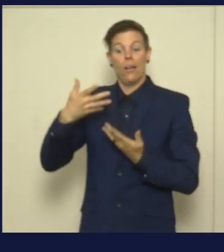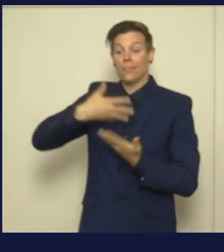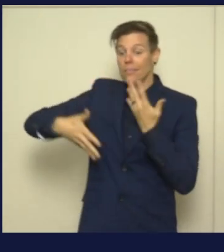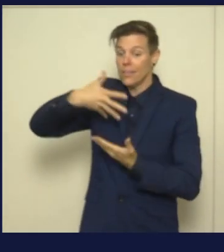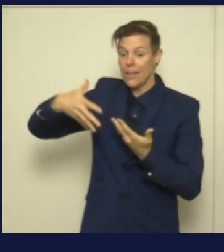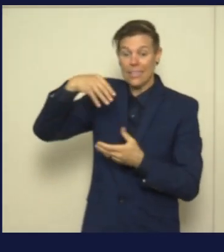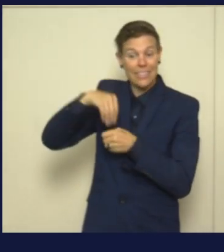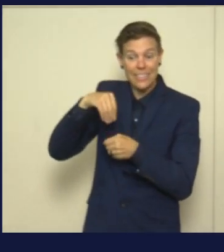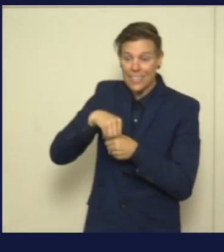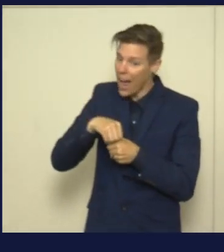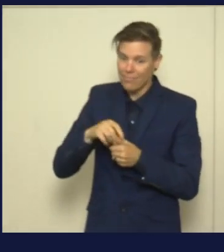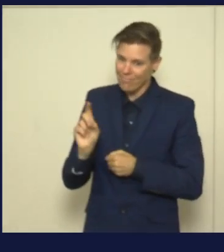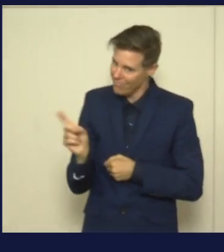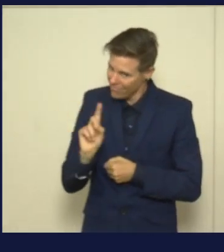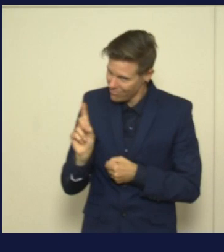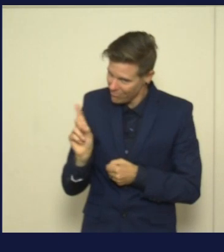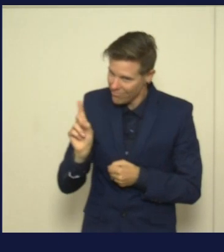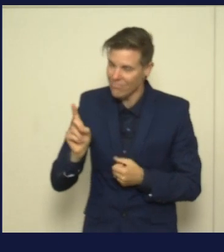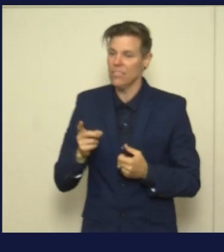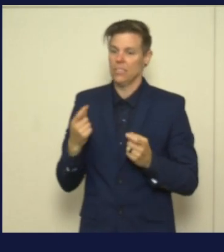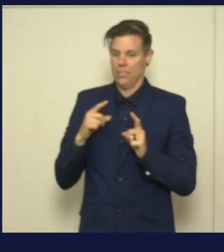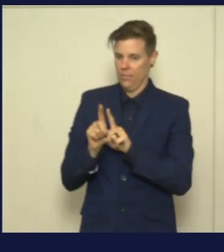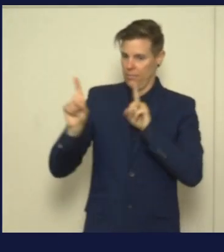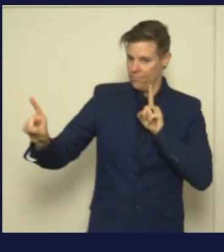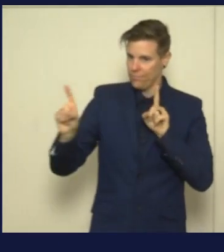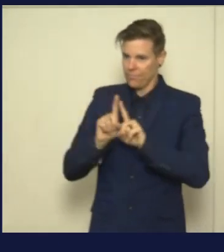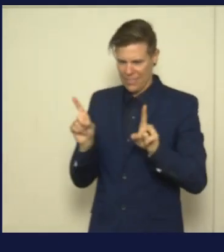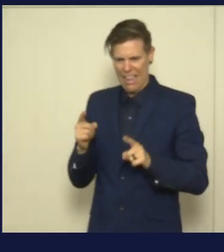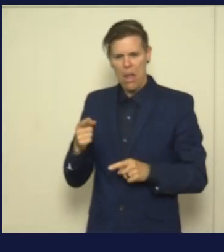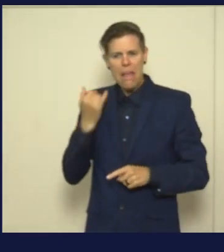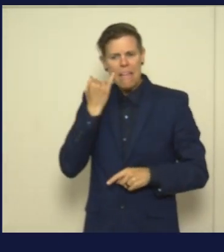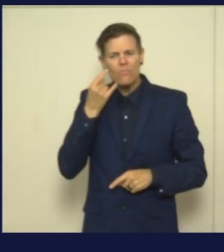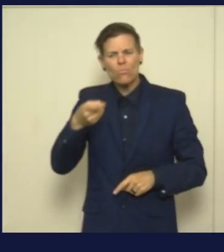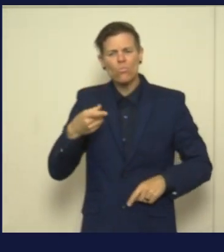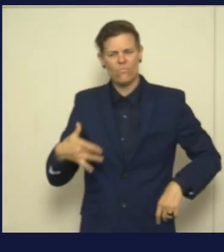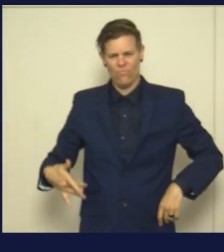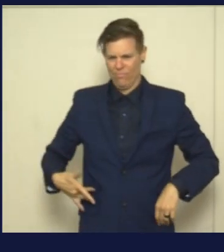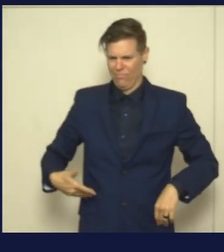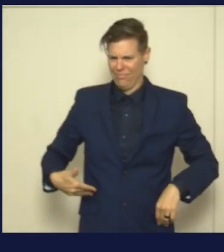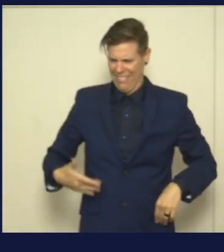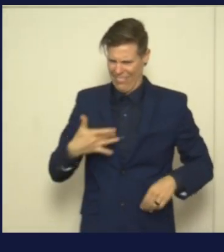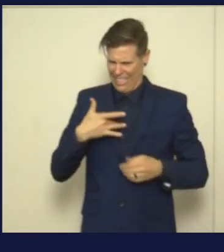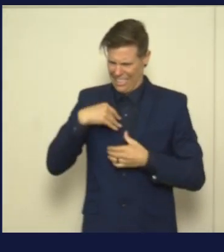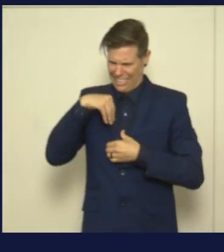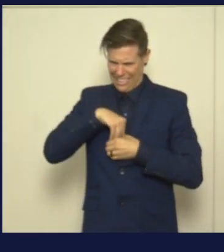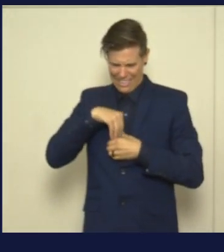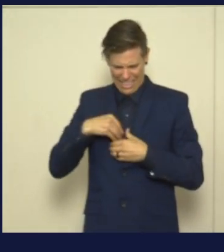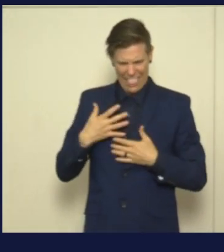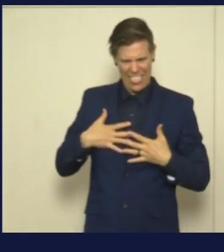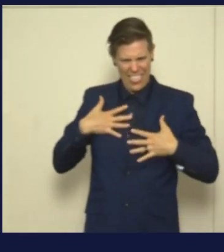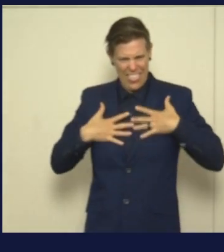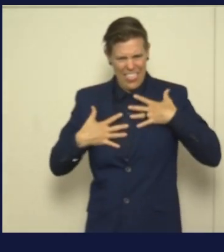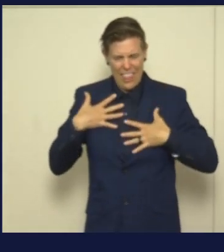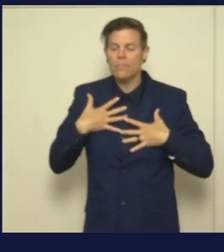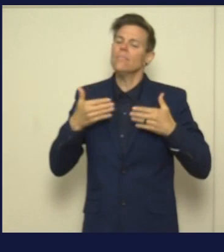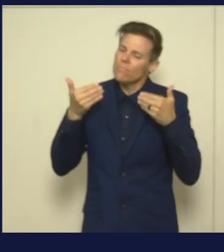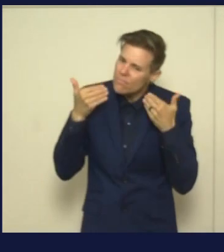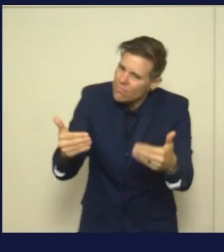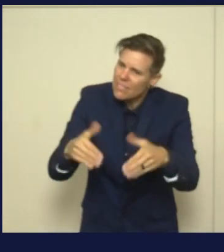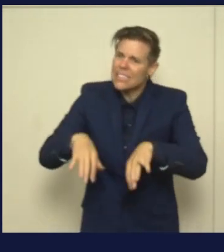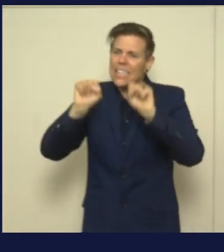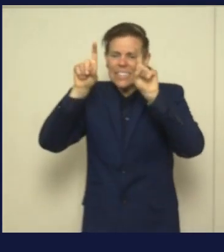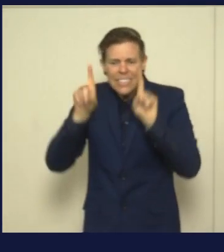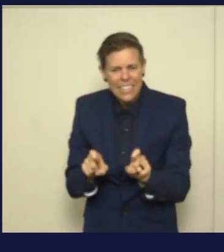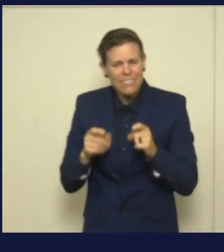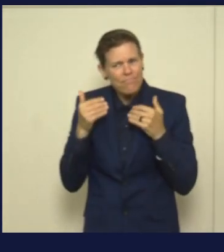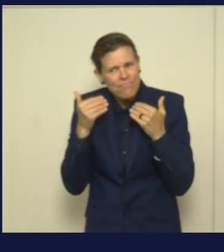test if you think you have any symptoms, even if they're not the core CDC symptoms or the symptoms, that